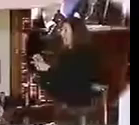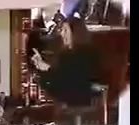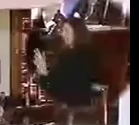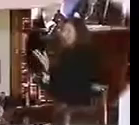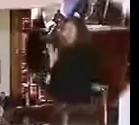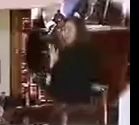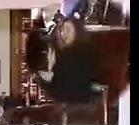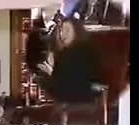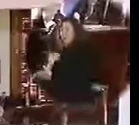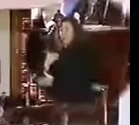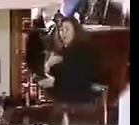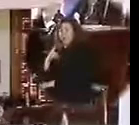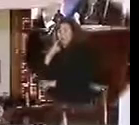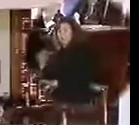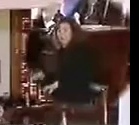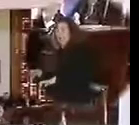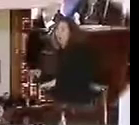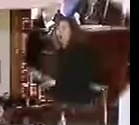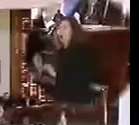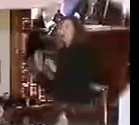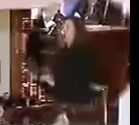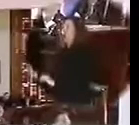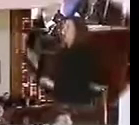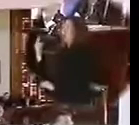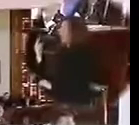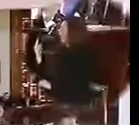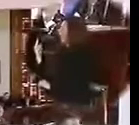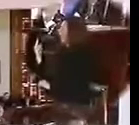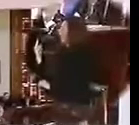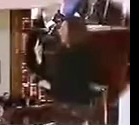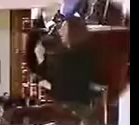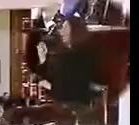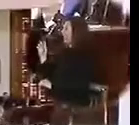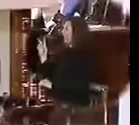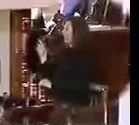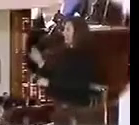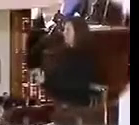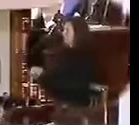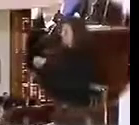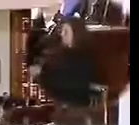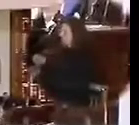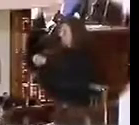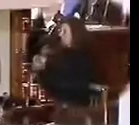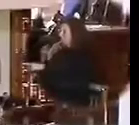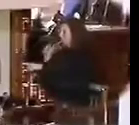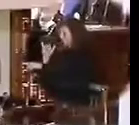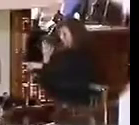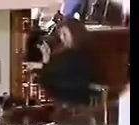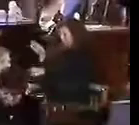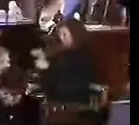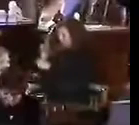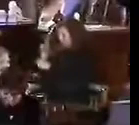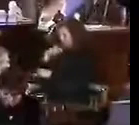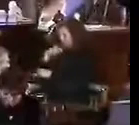done, no one in this Senate ever took the hand of a potential voter and said, if you vote for me when I get